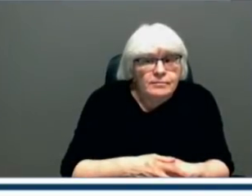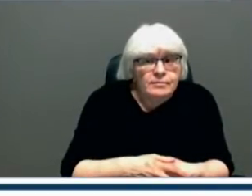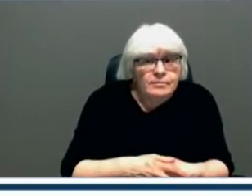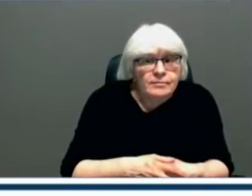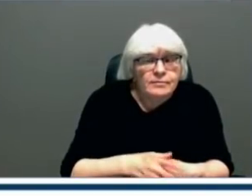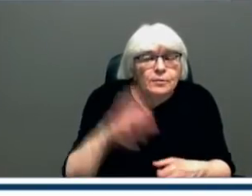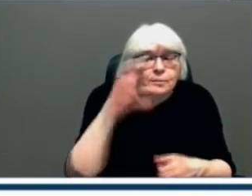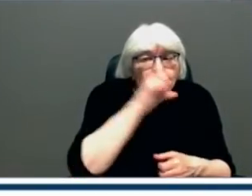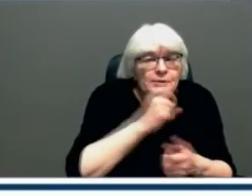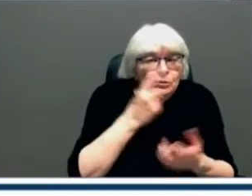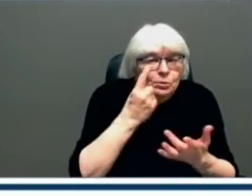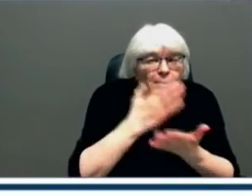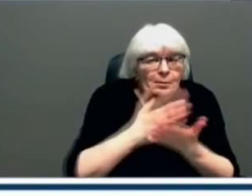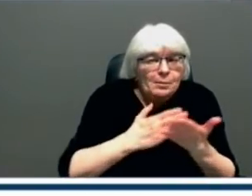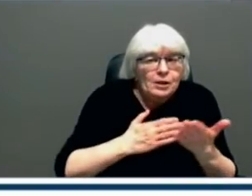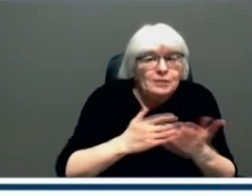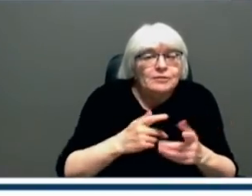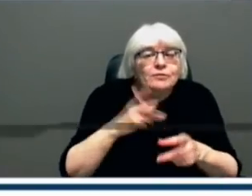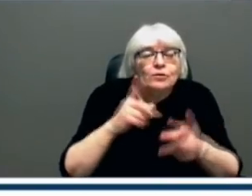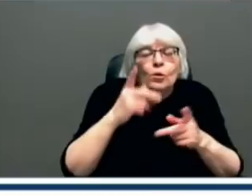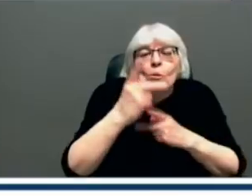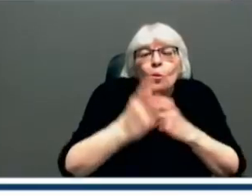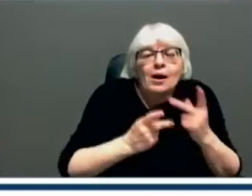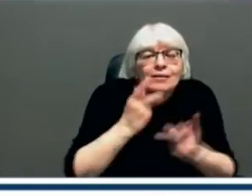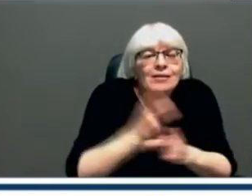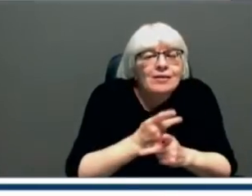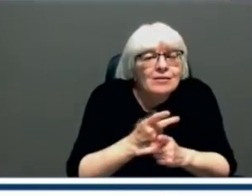kind of death count we should be expecting?